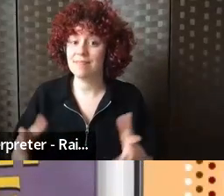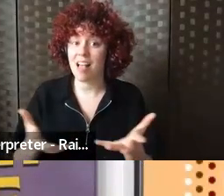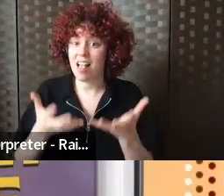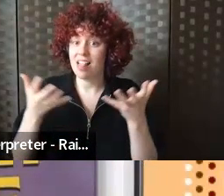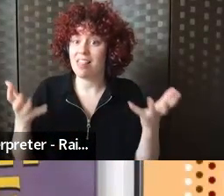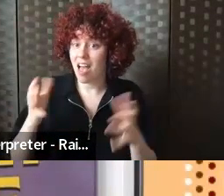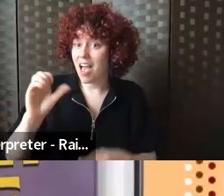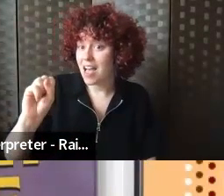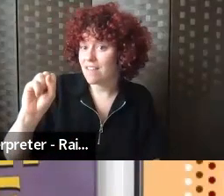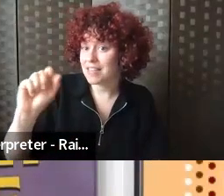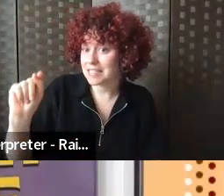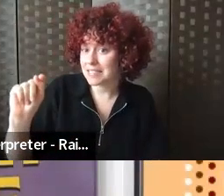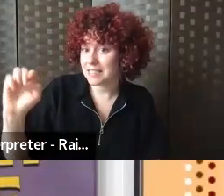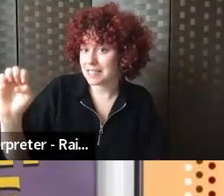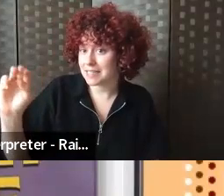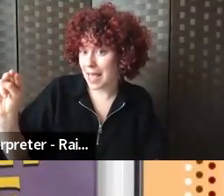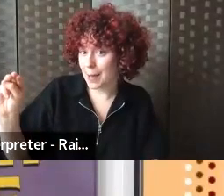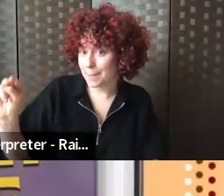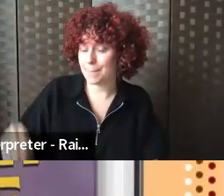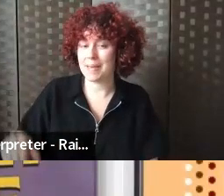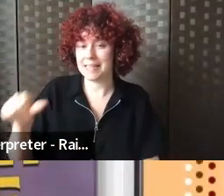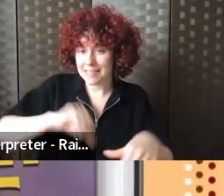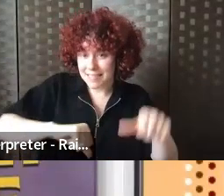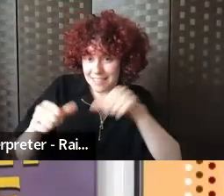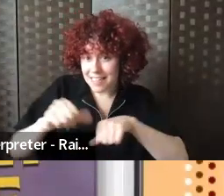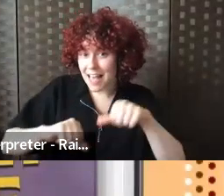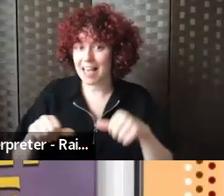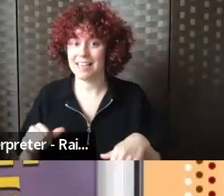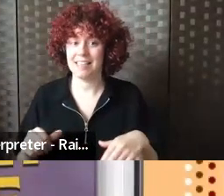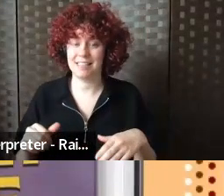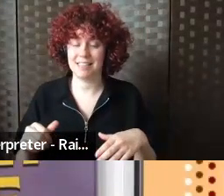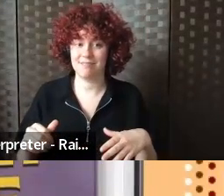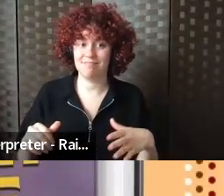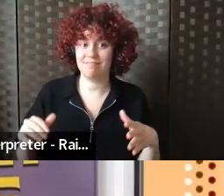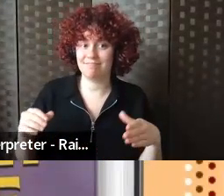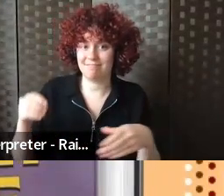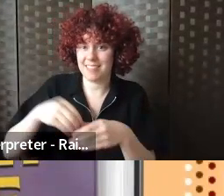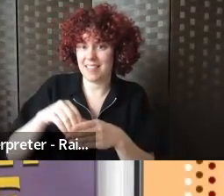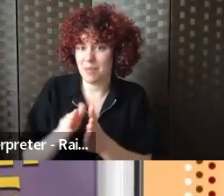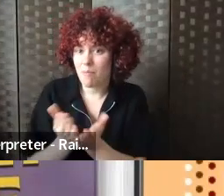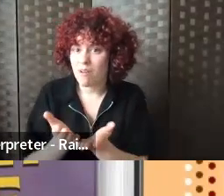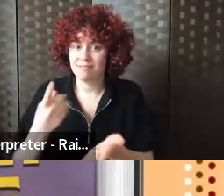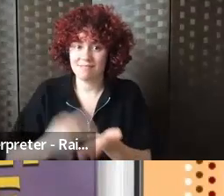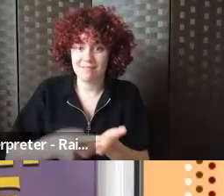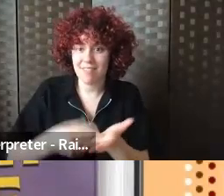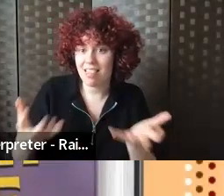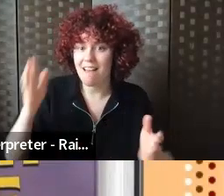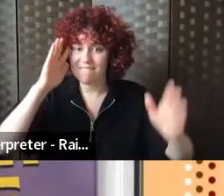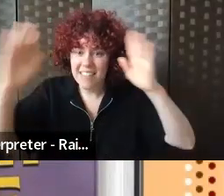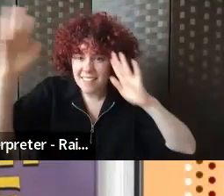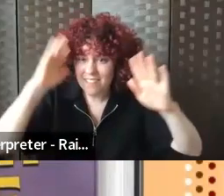a genre called solar punk, featuring innovation, community, and technology powered by renewable